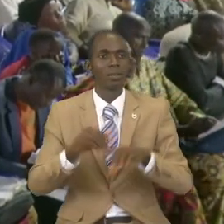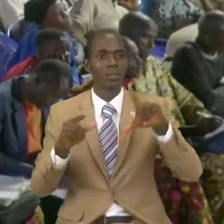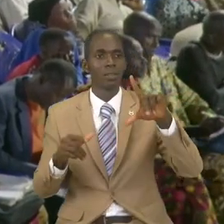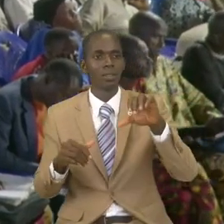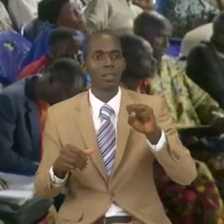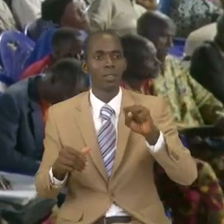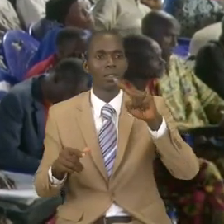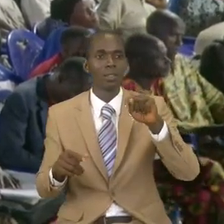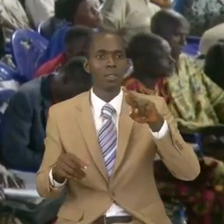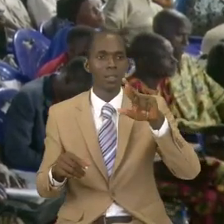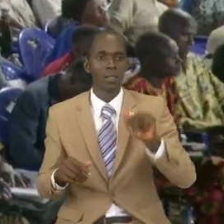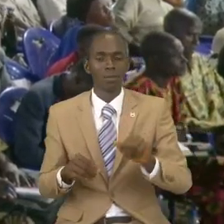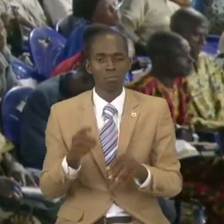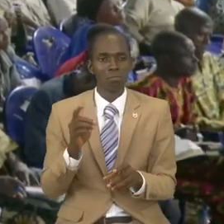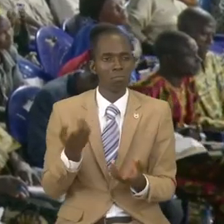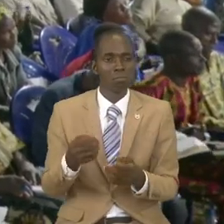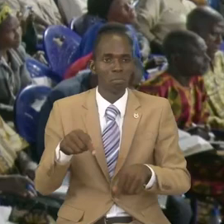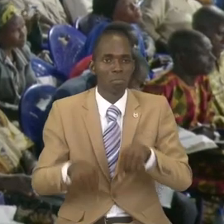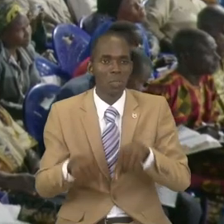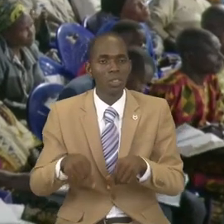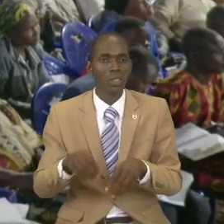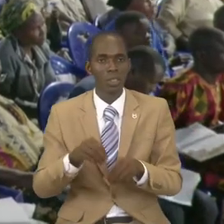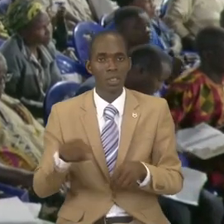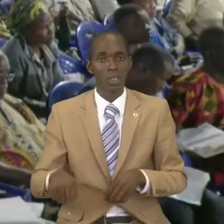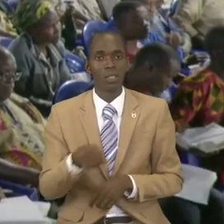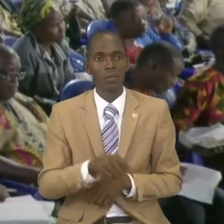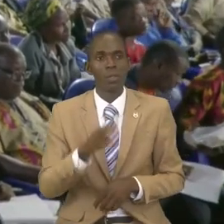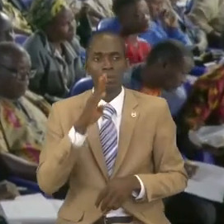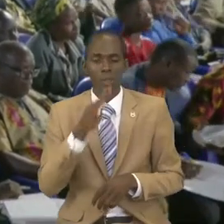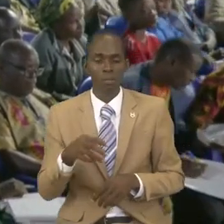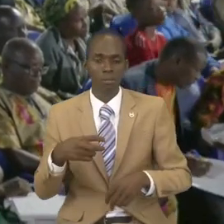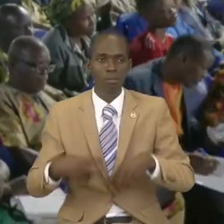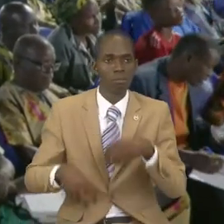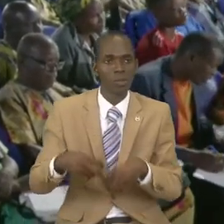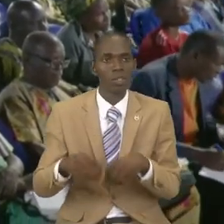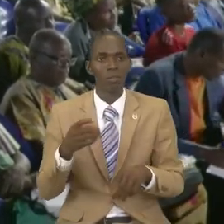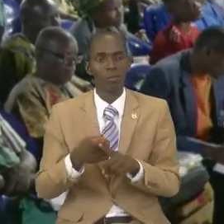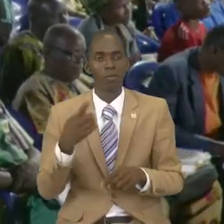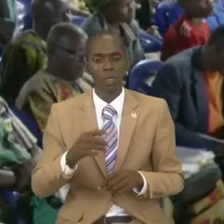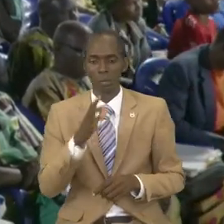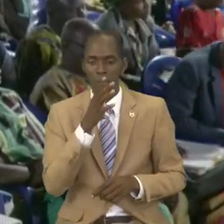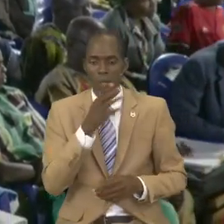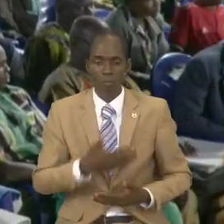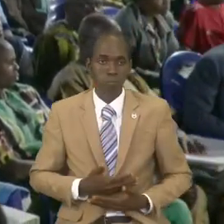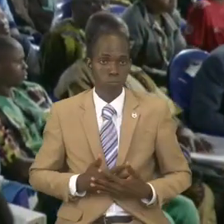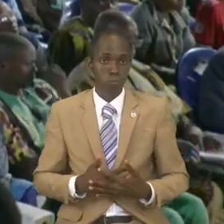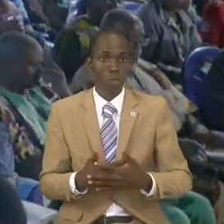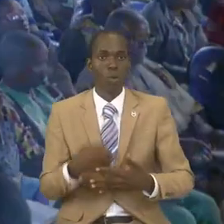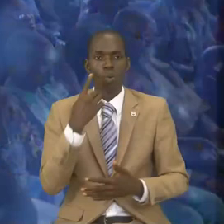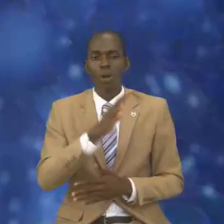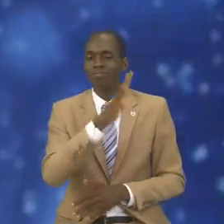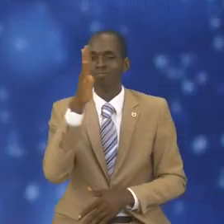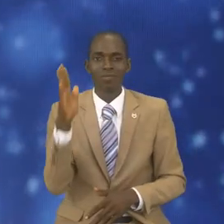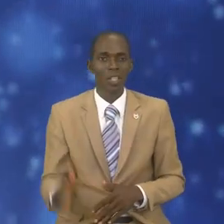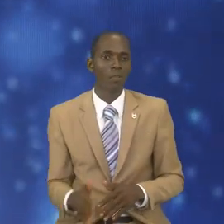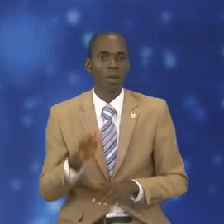in his feet, being a cripple from his mother's womb, who never had walked. And then in